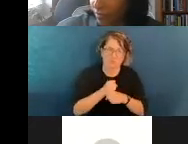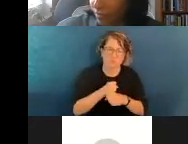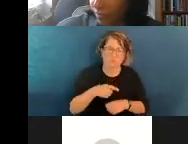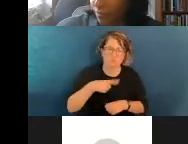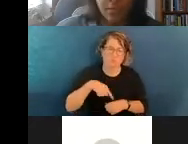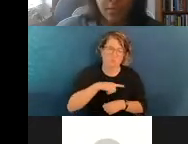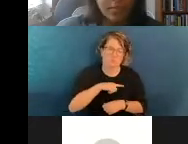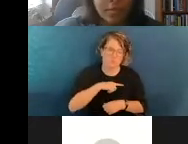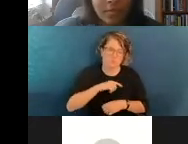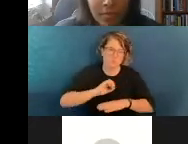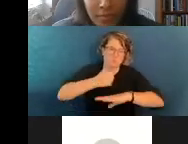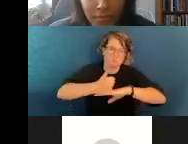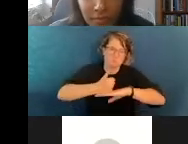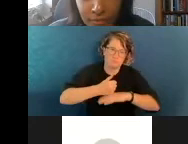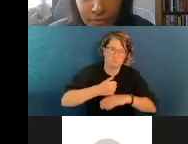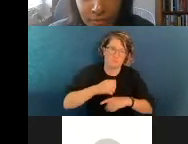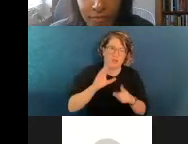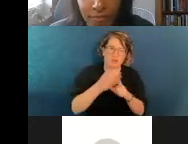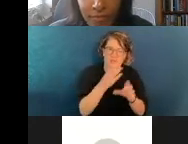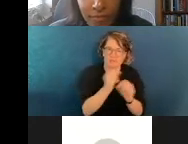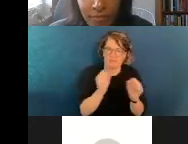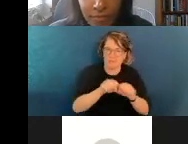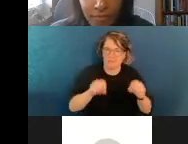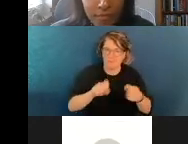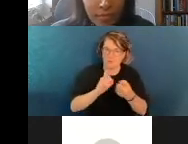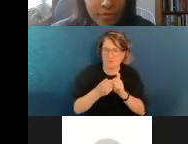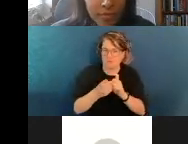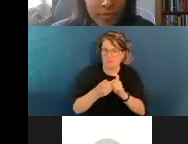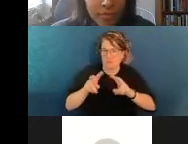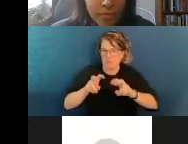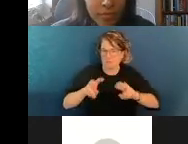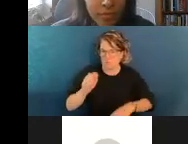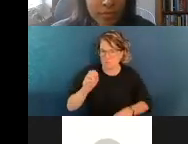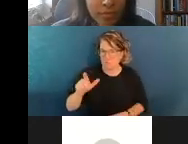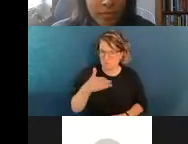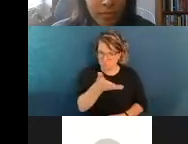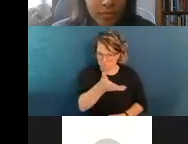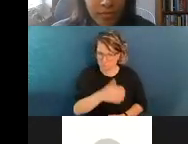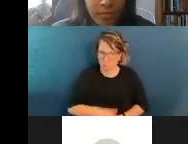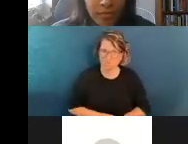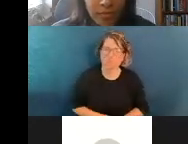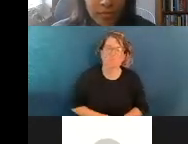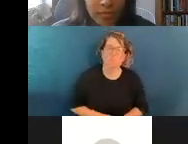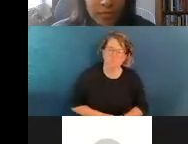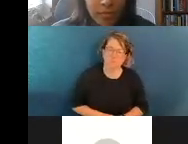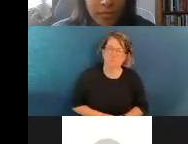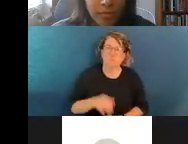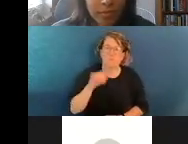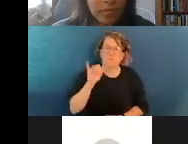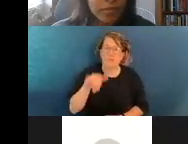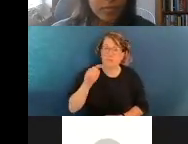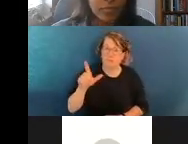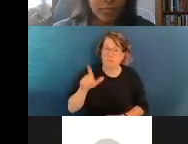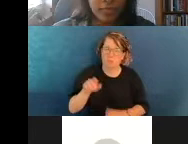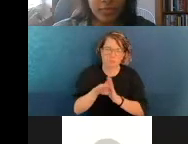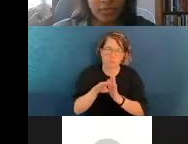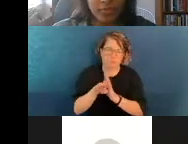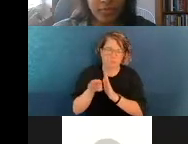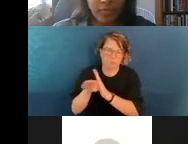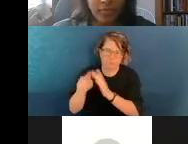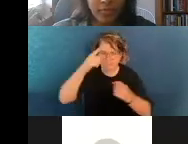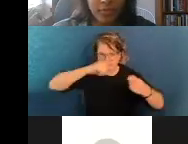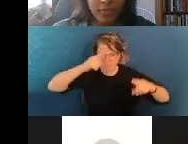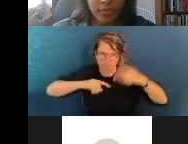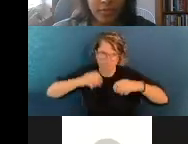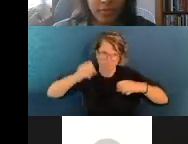Cultural Safety and System Change Assessment Tool. This tool was developed collaboratively over the last 2.5